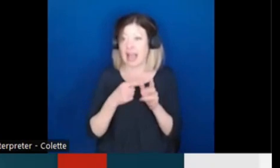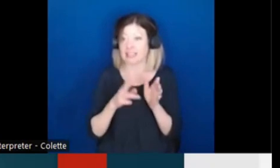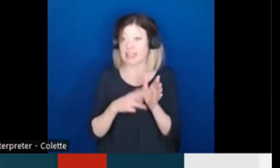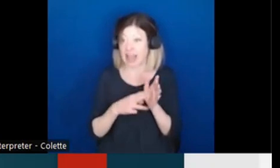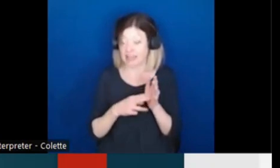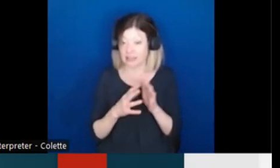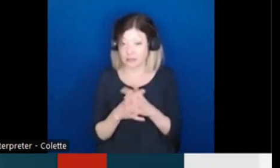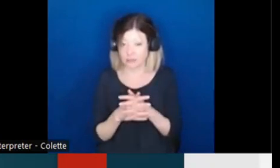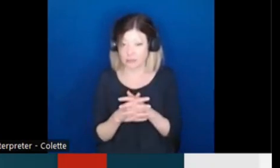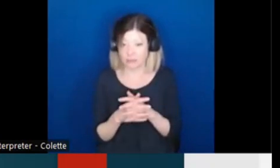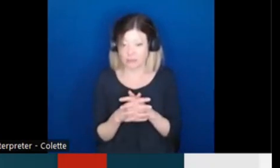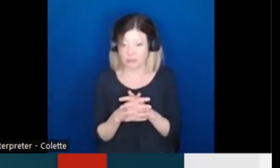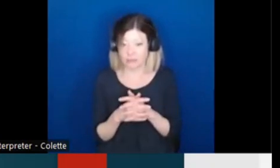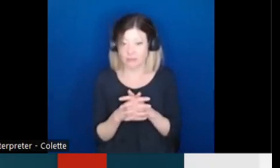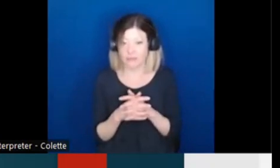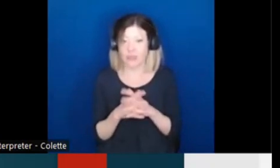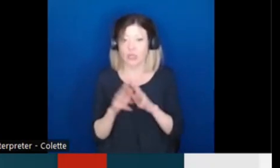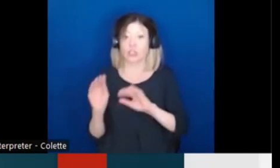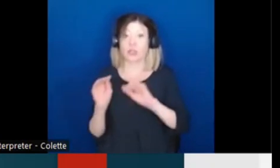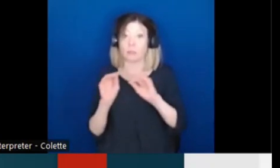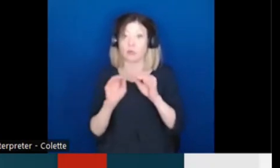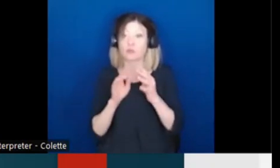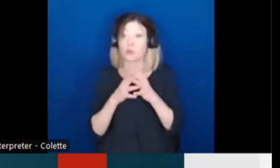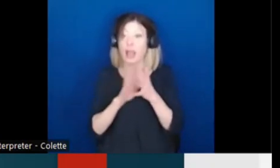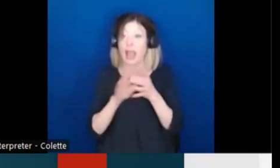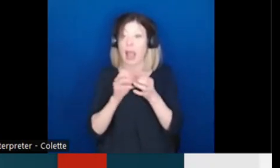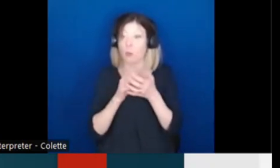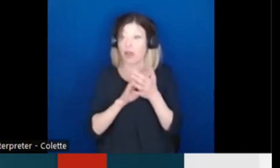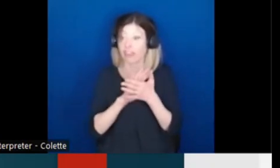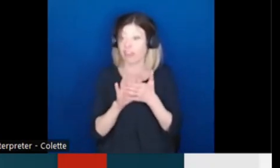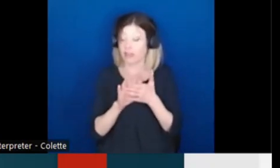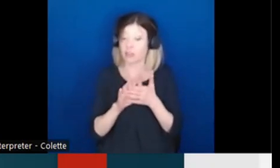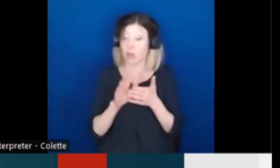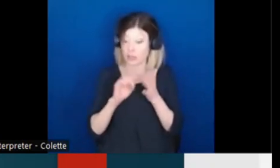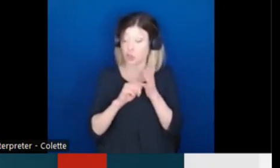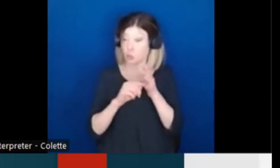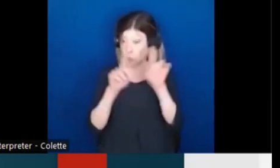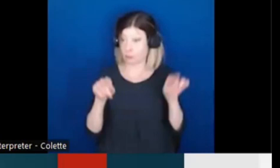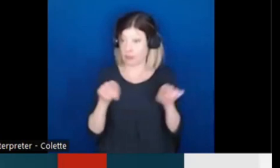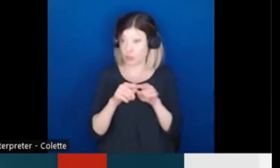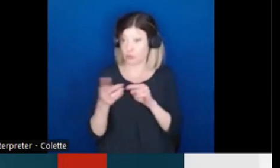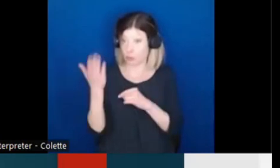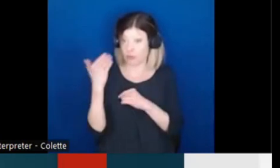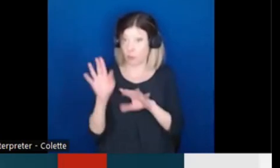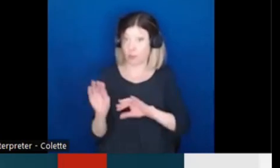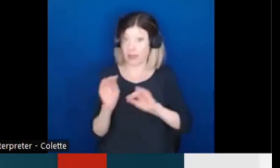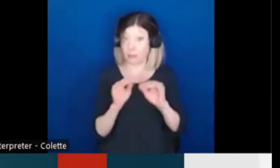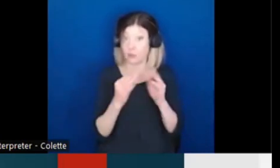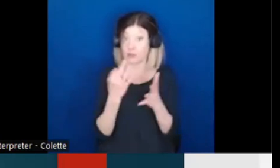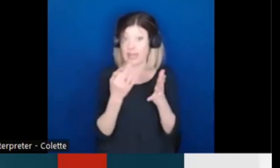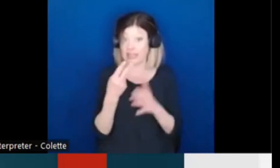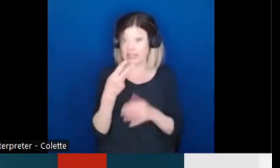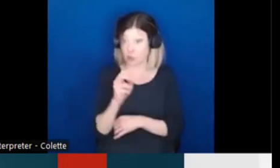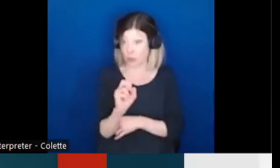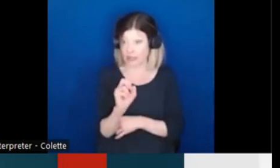as you saw the image earlier, in 1820. And tragically, Maria died shortly afterwards, about